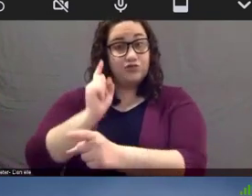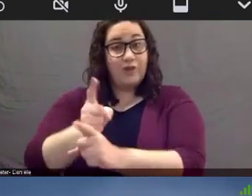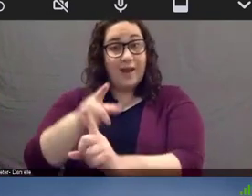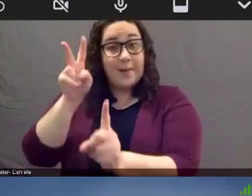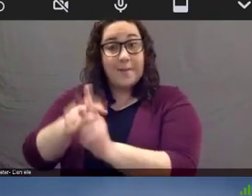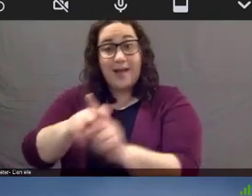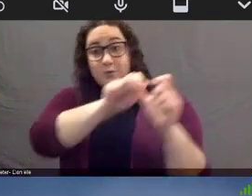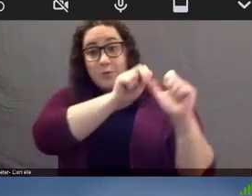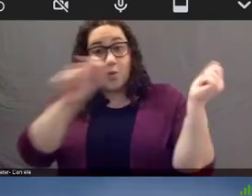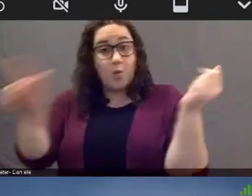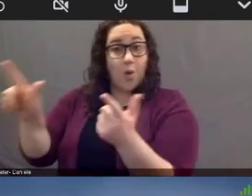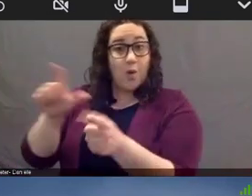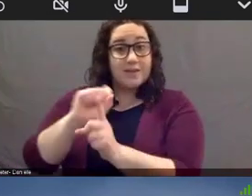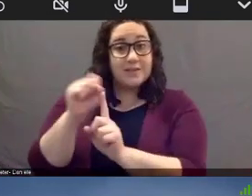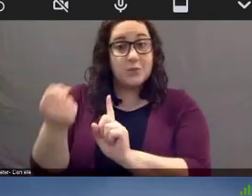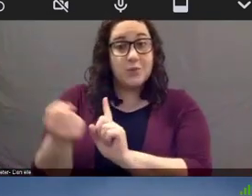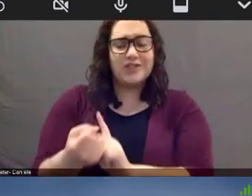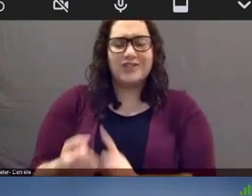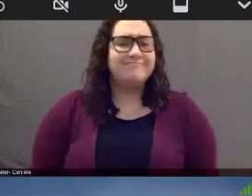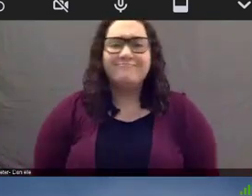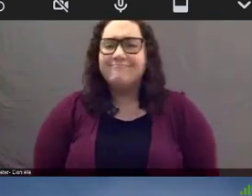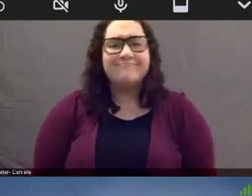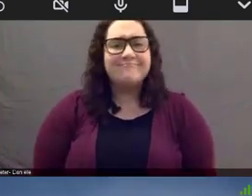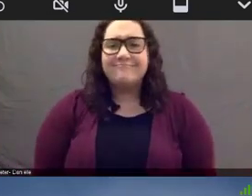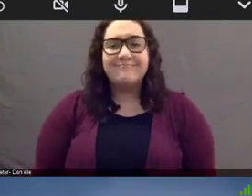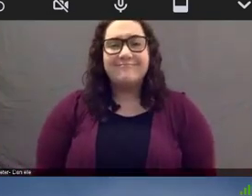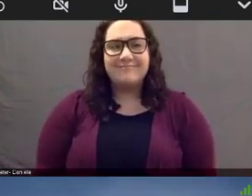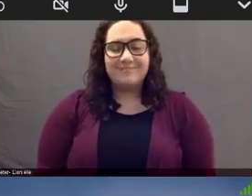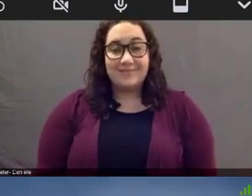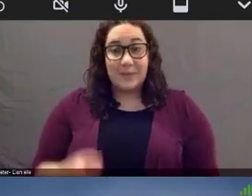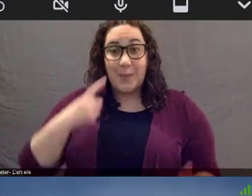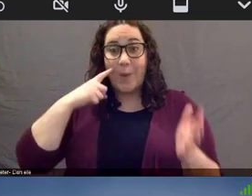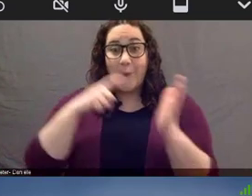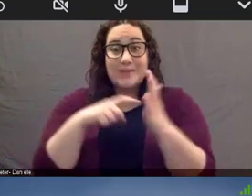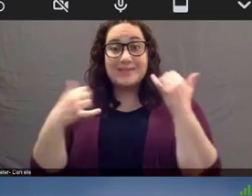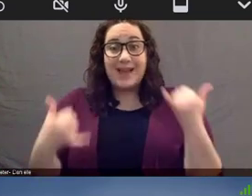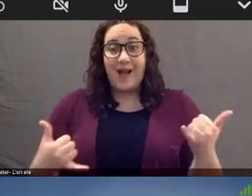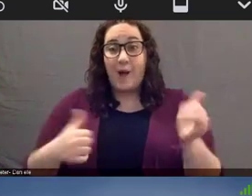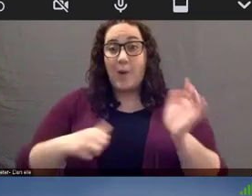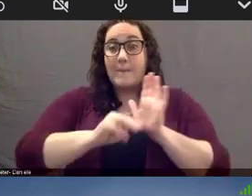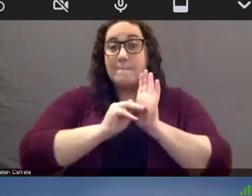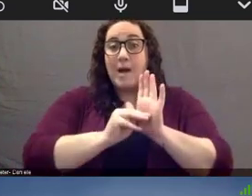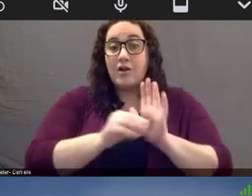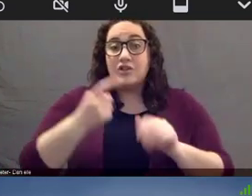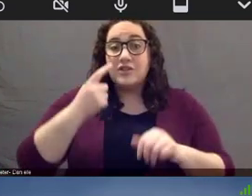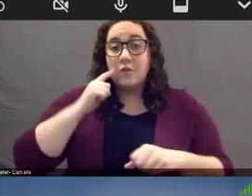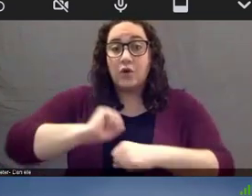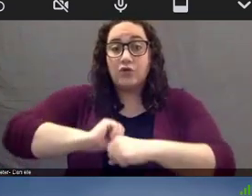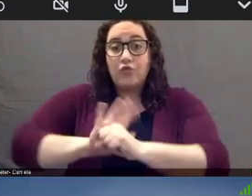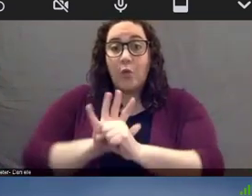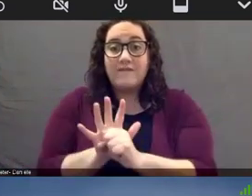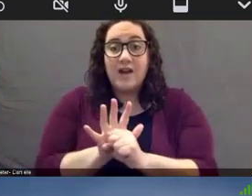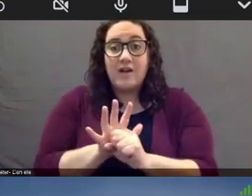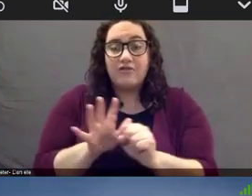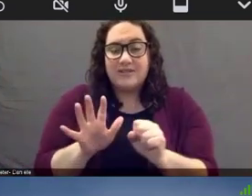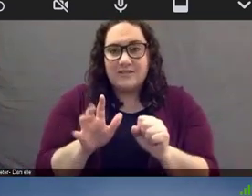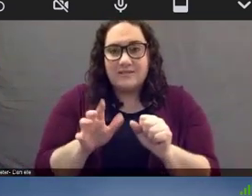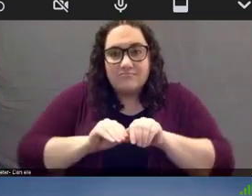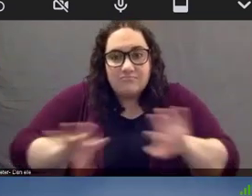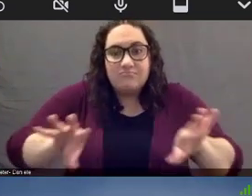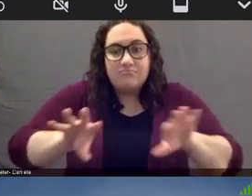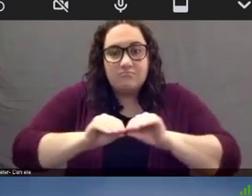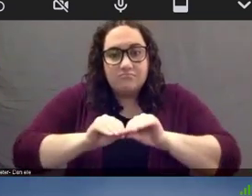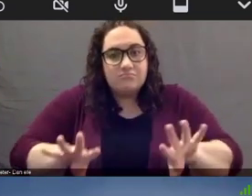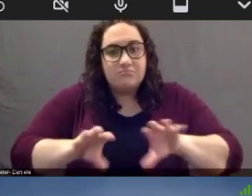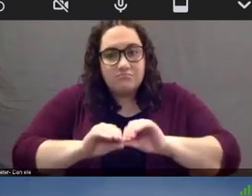now as you know, models for the virus are being updated all the time, right? Which is a sign of good modeling, right? Is that you